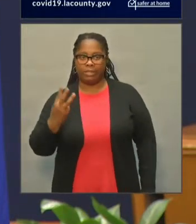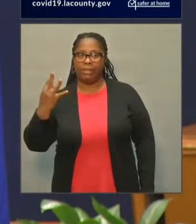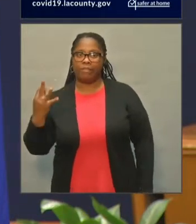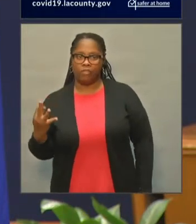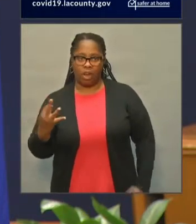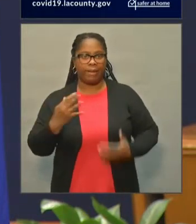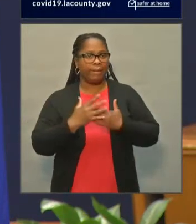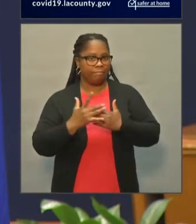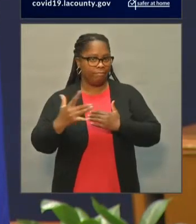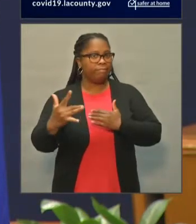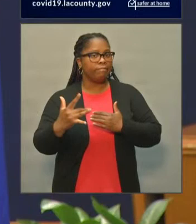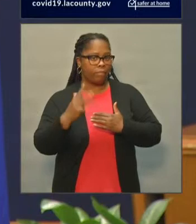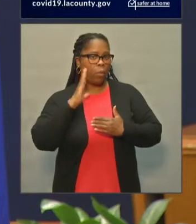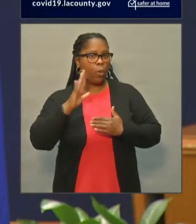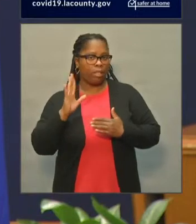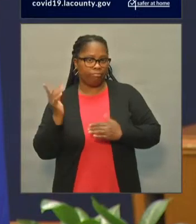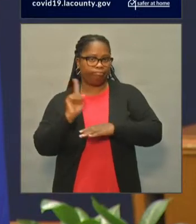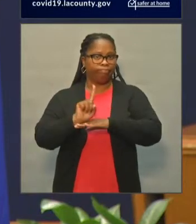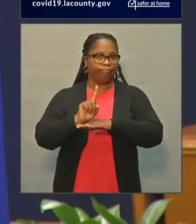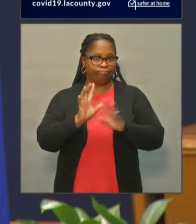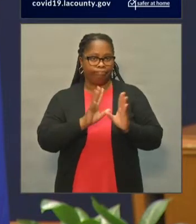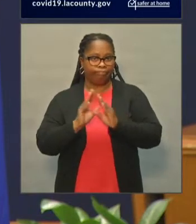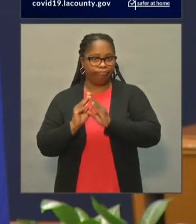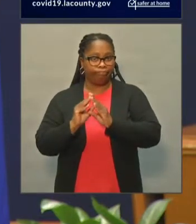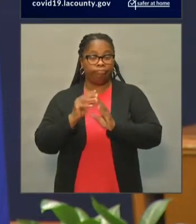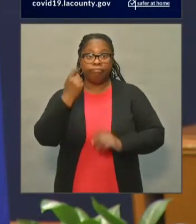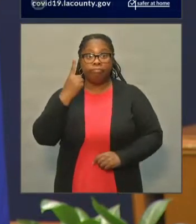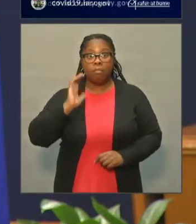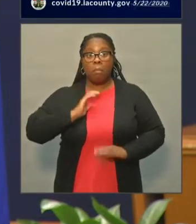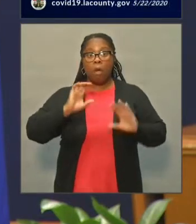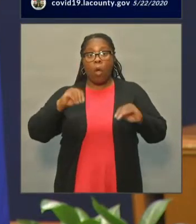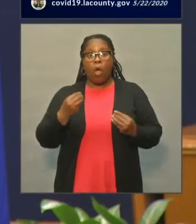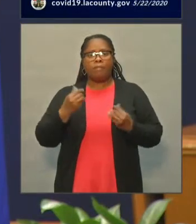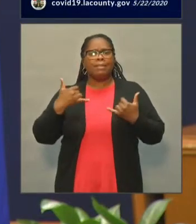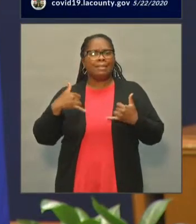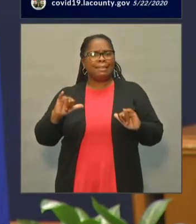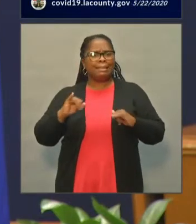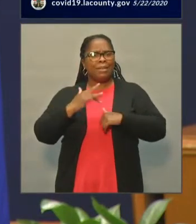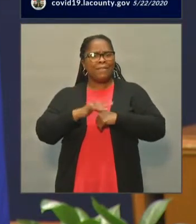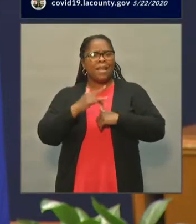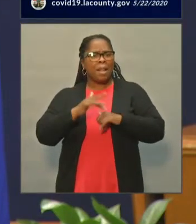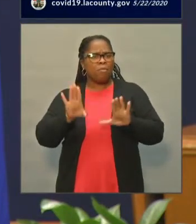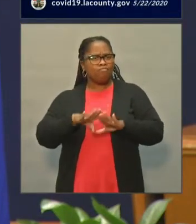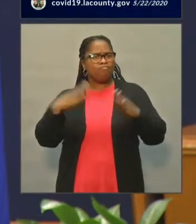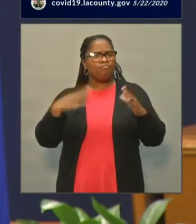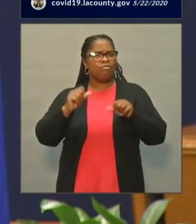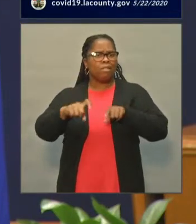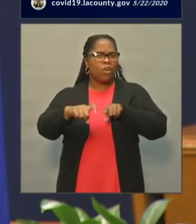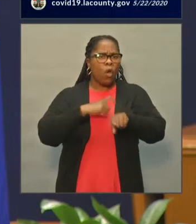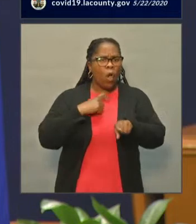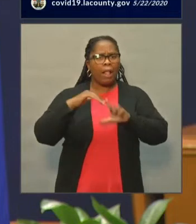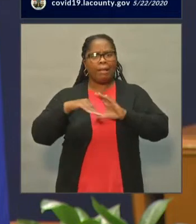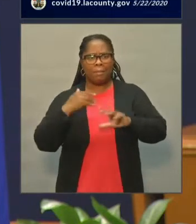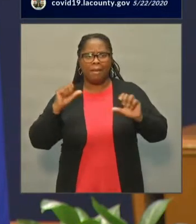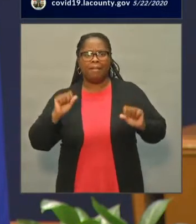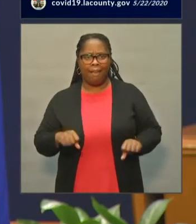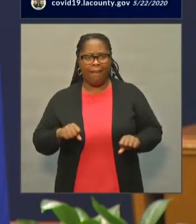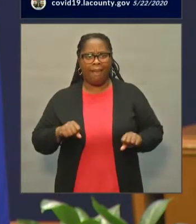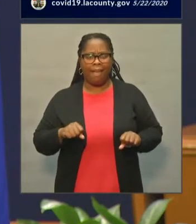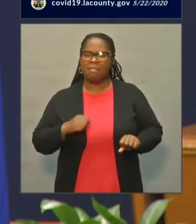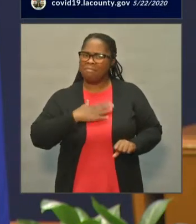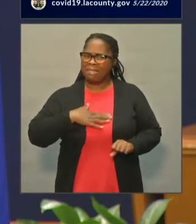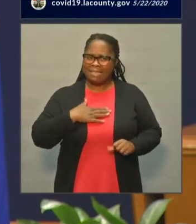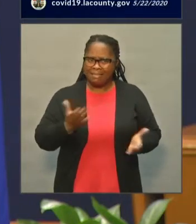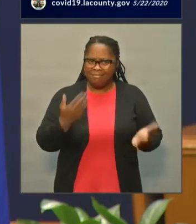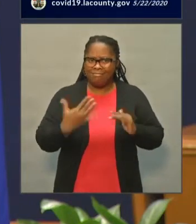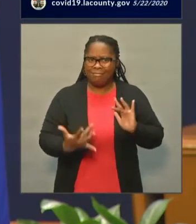Please know my office is still available every day to answer any questions you have or provide information that you may need. Please feel